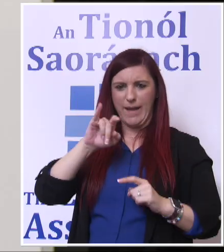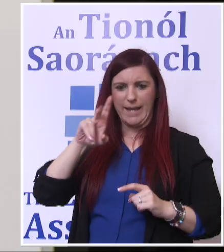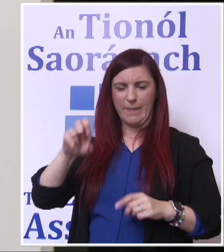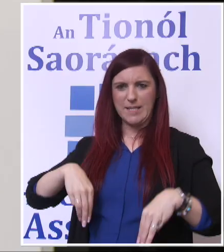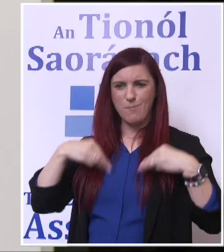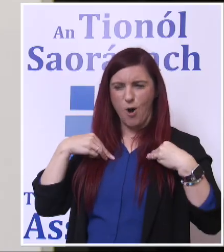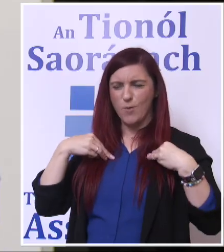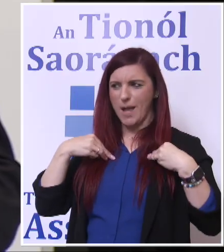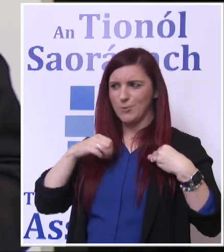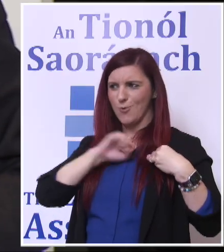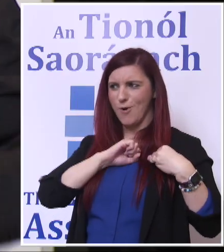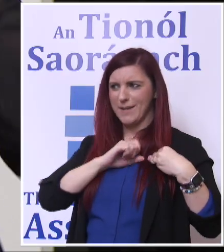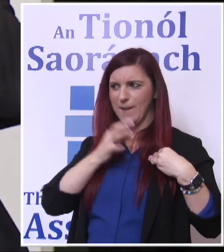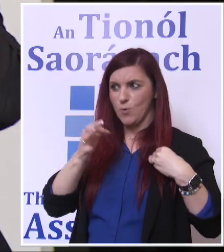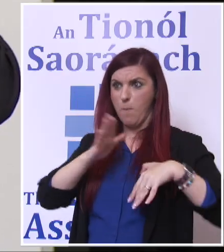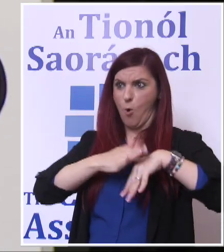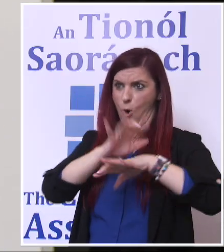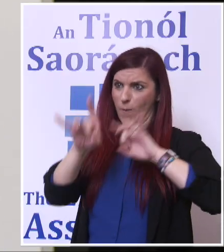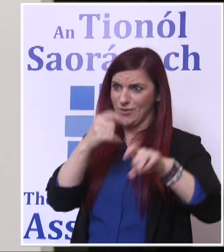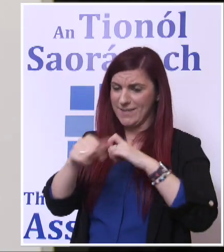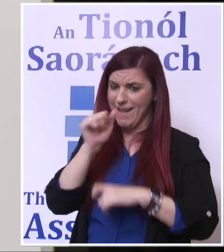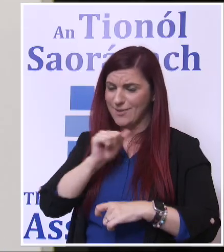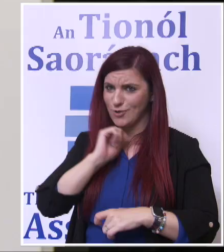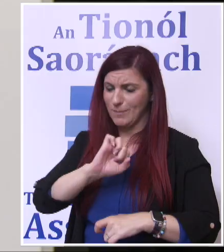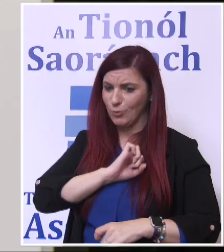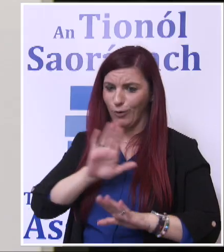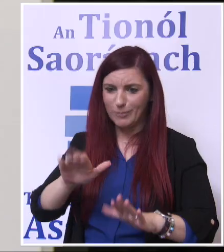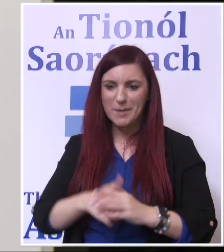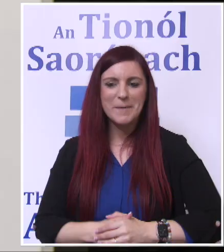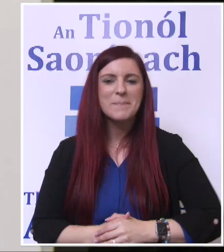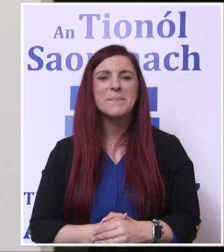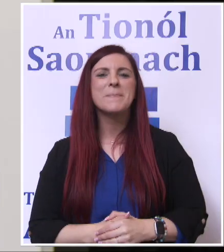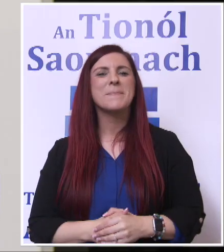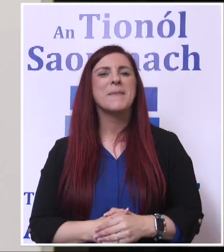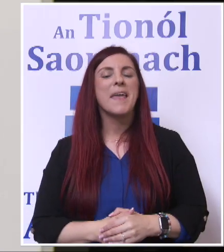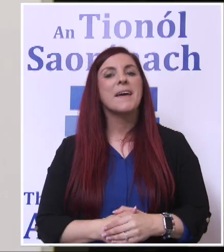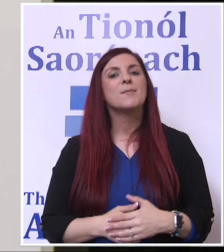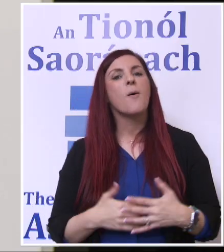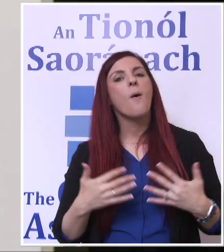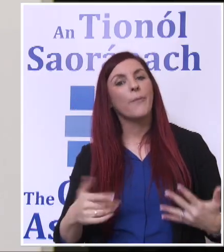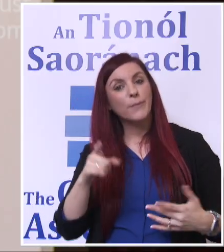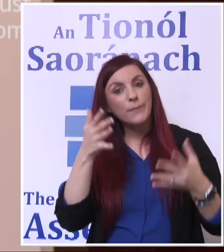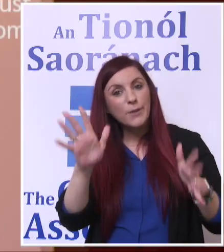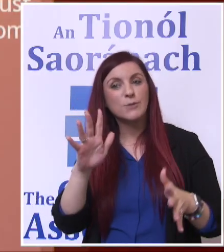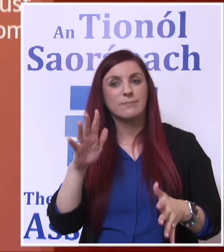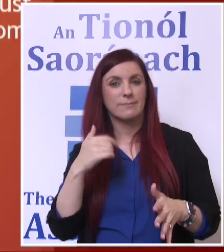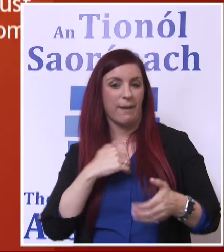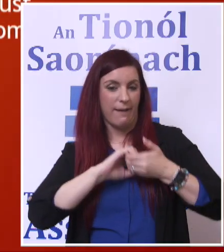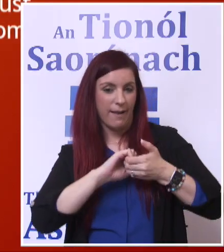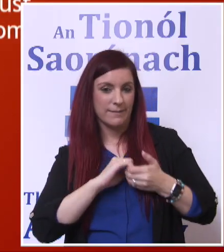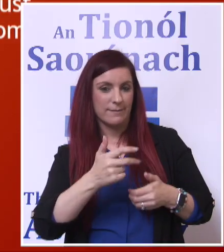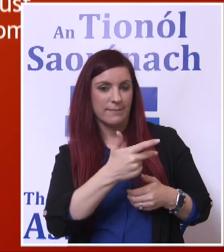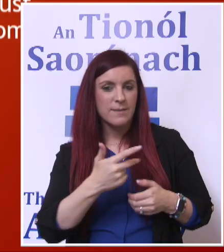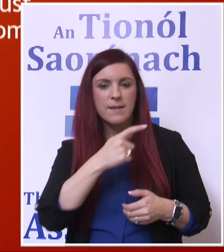it answers, but that's fine. I want to start with mayors. You've heard from my colleagues, Seána and Alison,